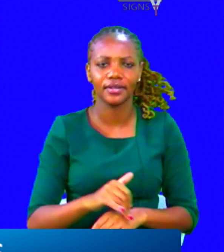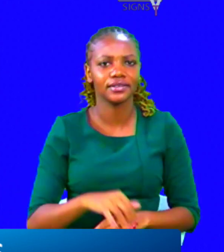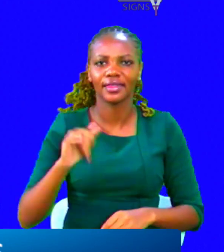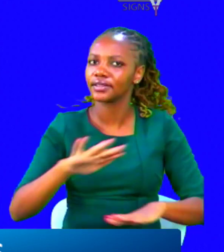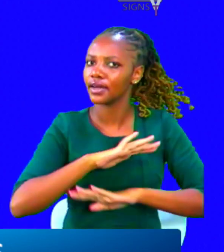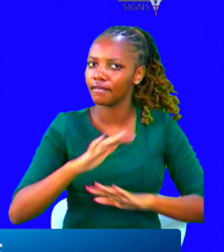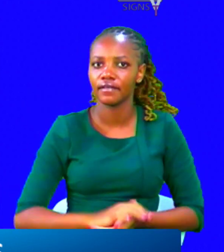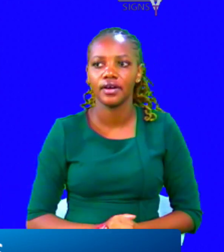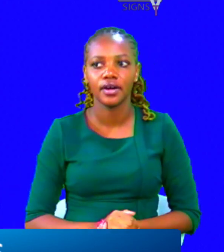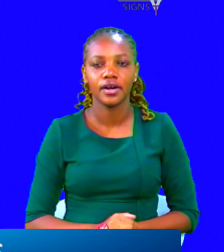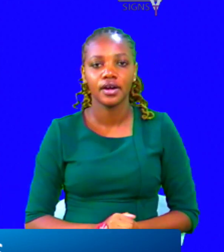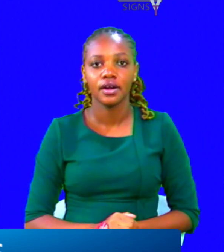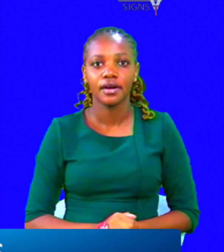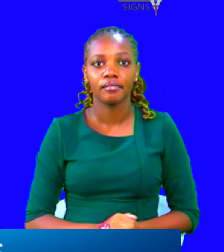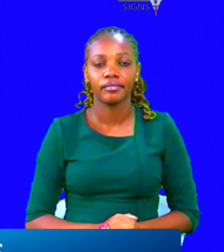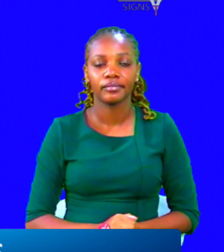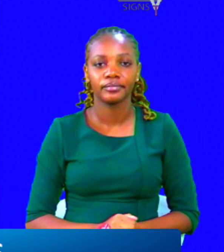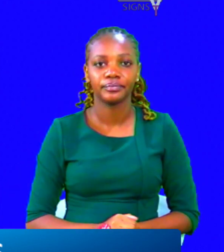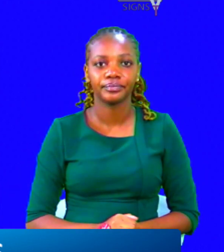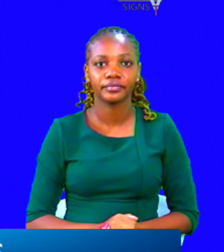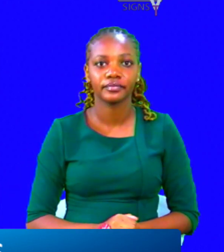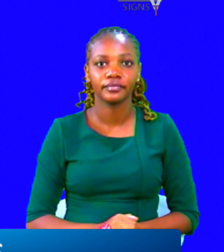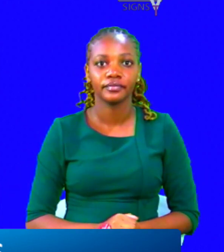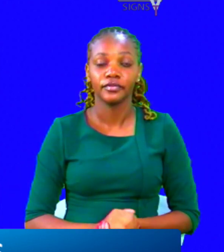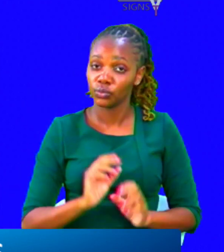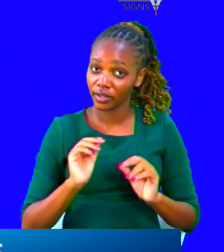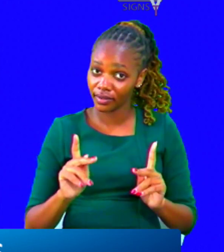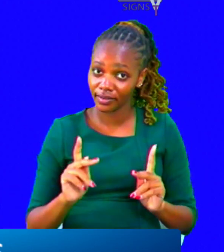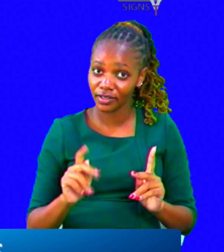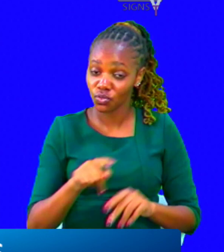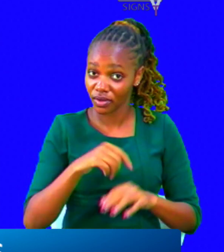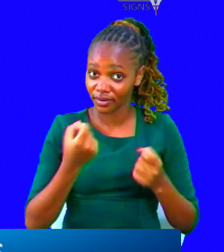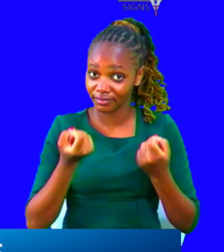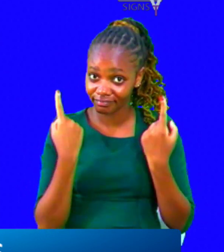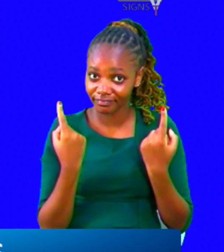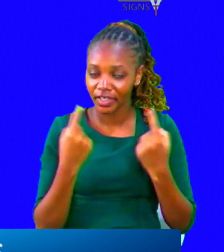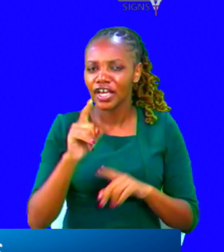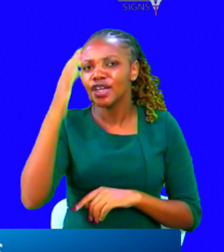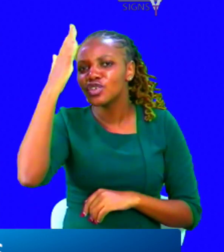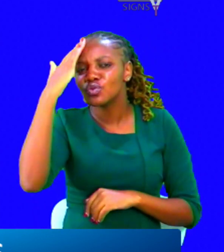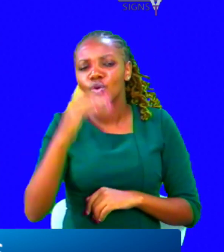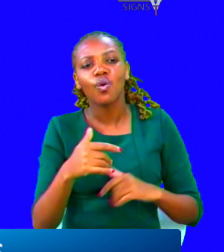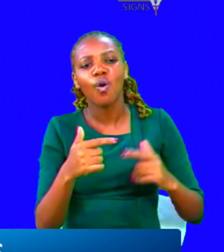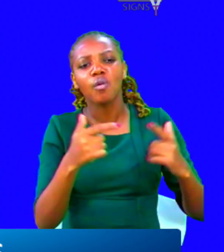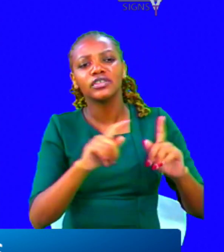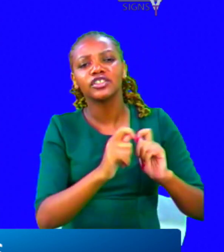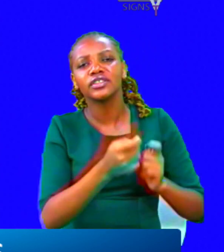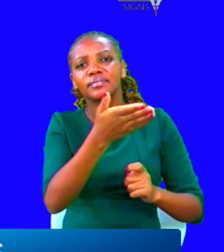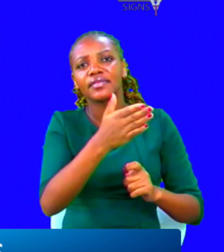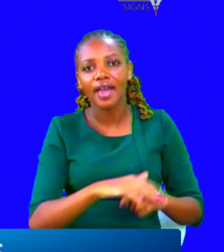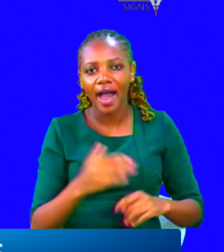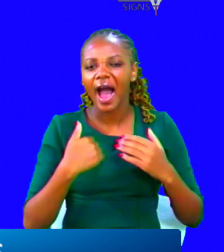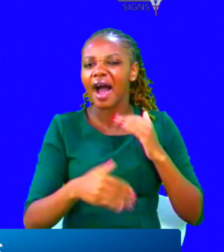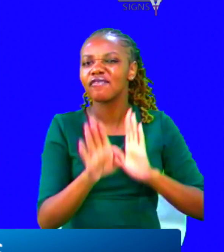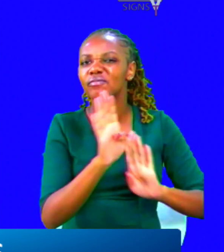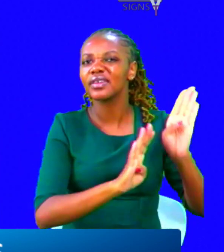siwezi kukubali tena. Imetosha. Ama namna gani jameni? Tunaelewana? Unajua wamezoea tabia